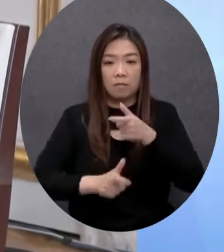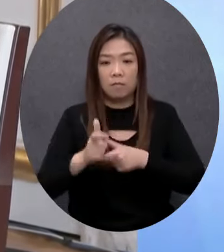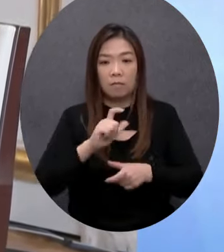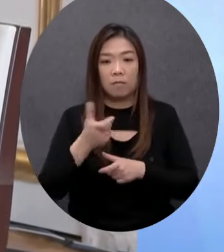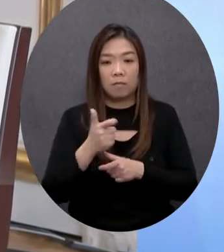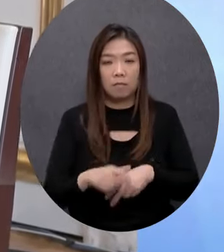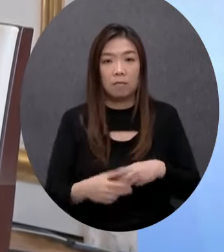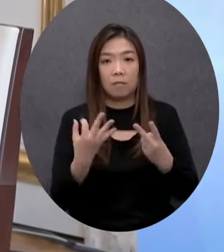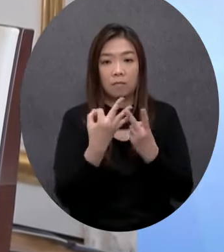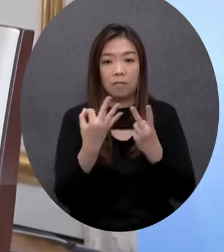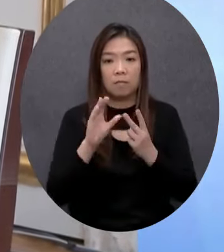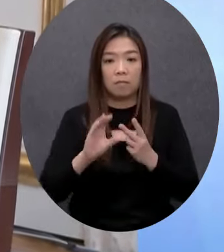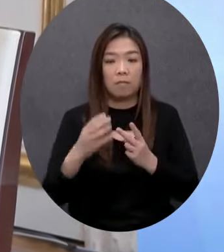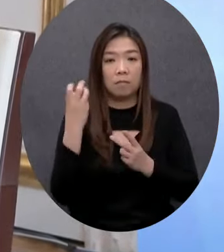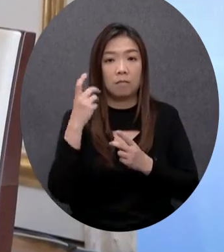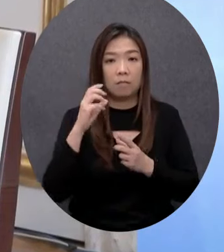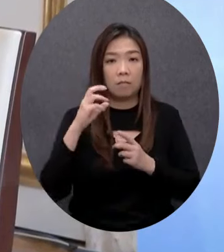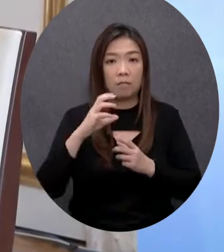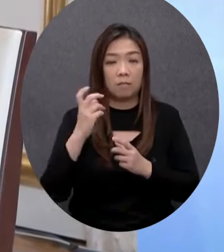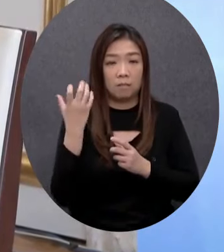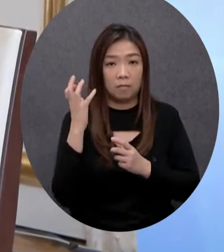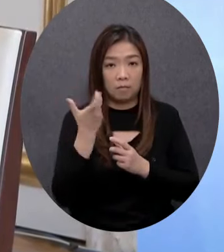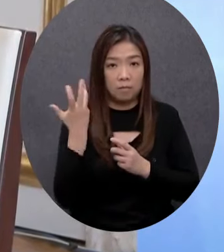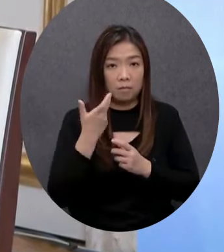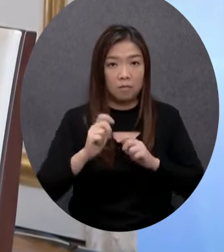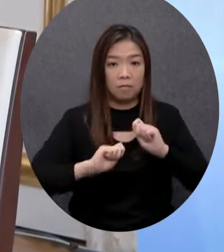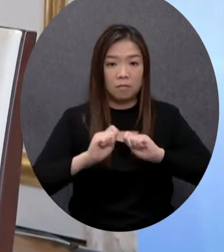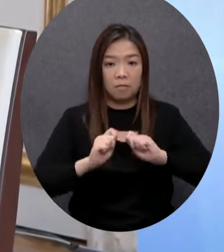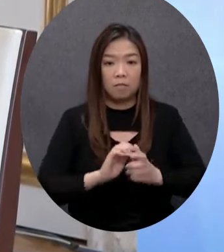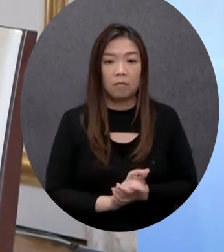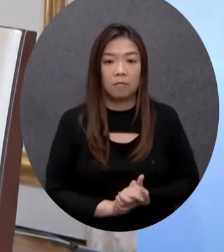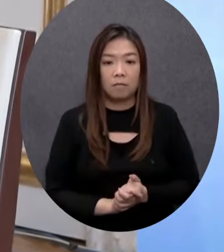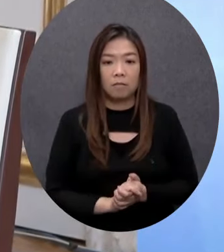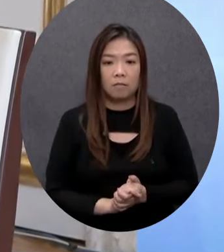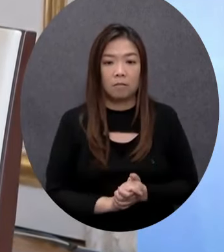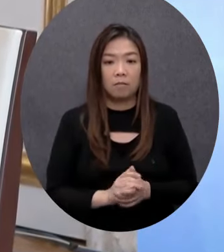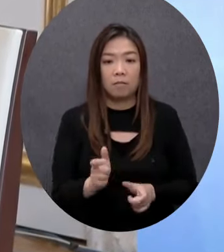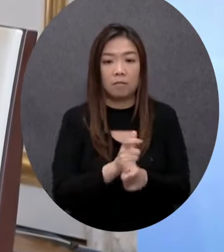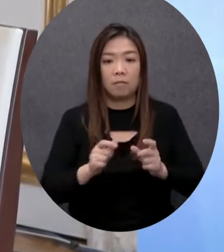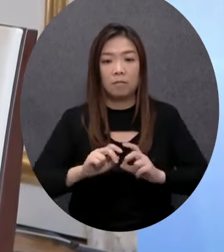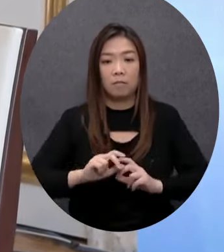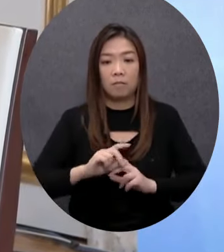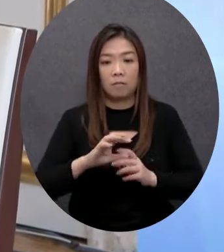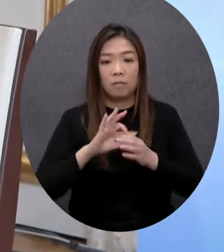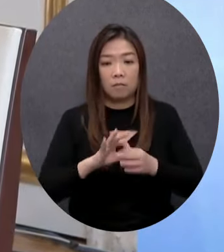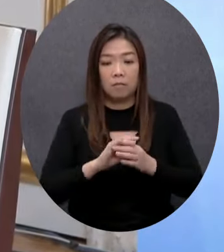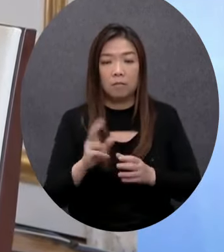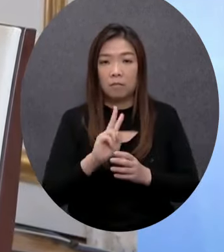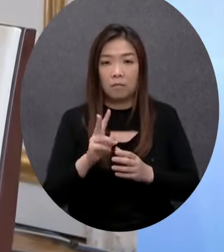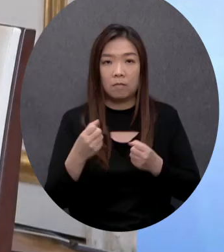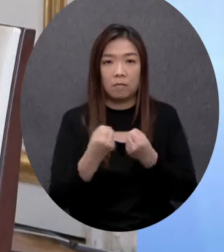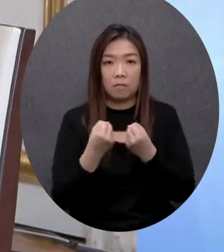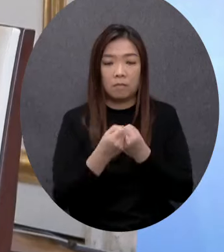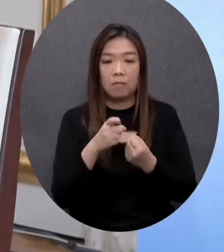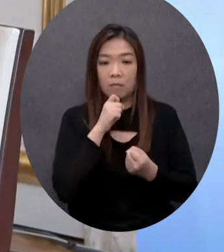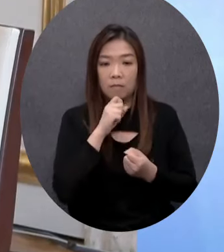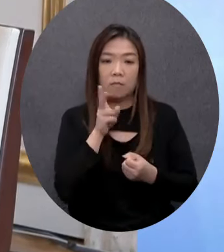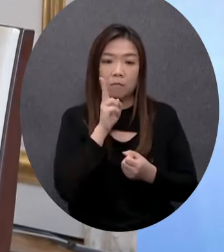2.3 billion euros a day. But this relationship is also challenged, for example,